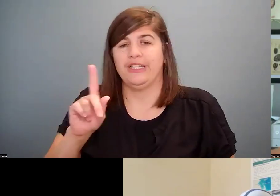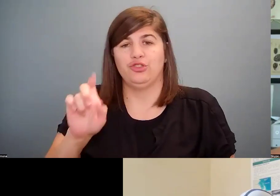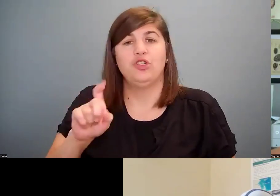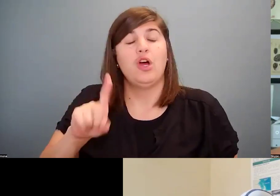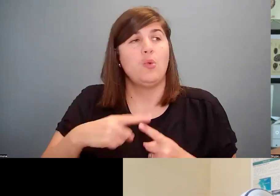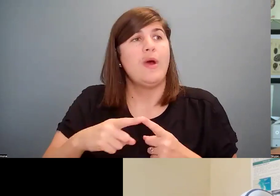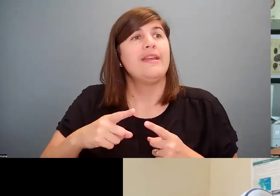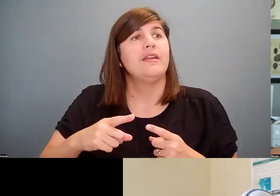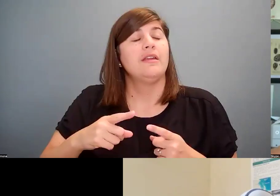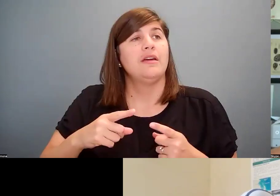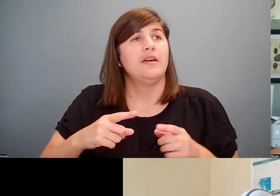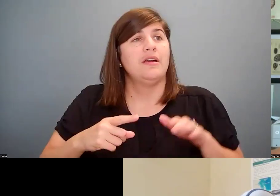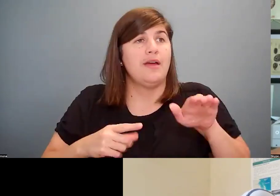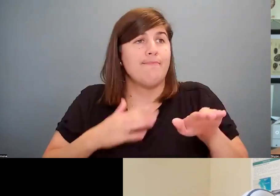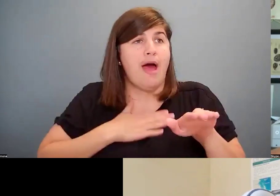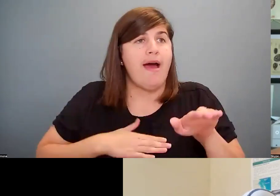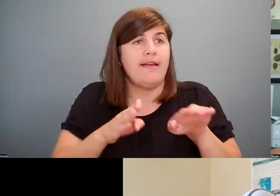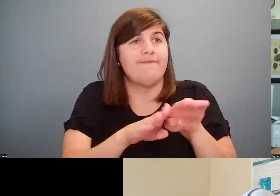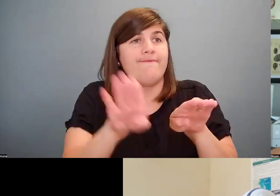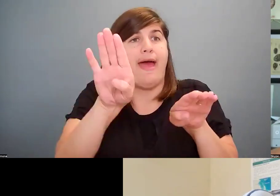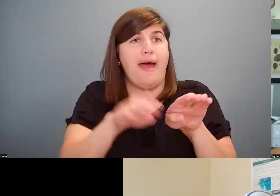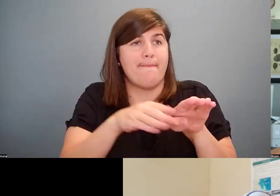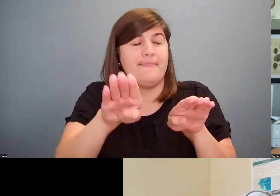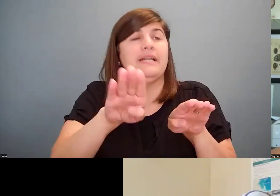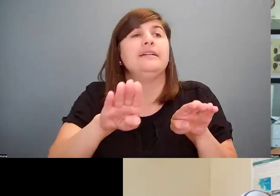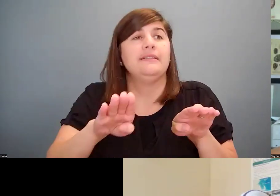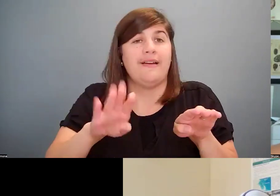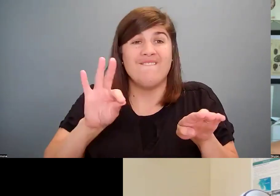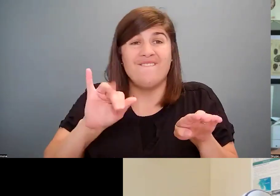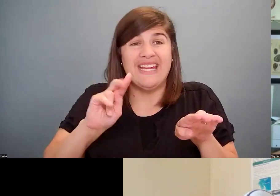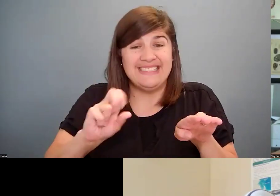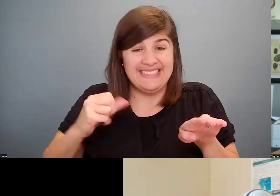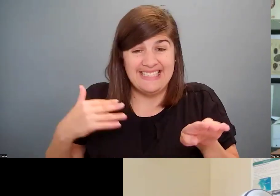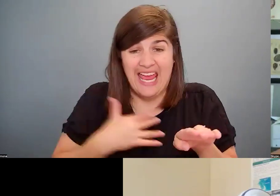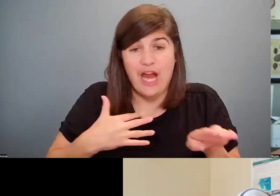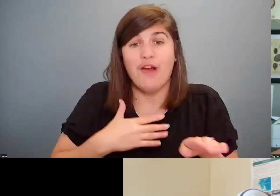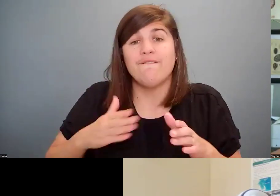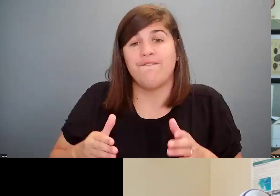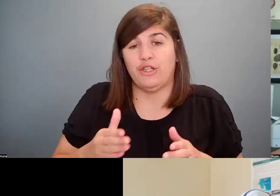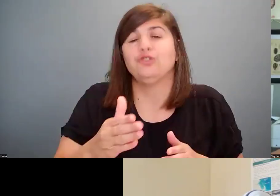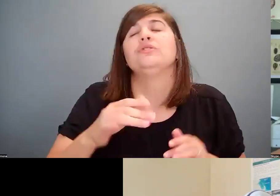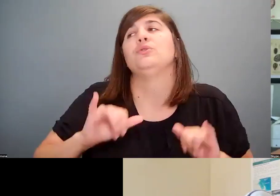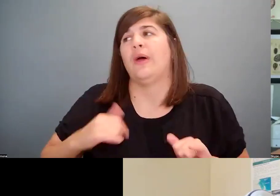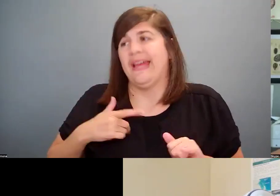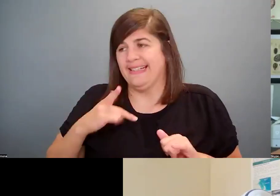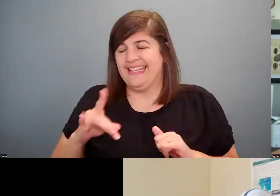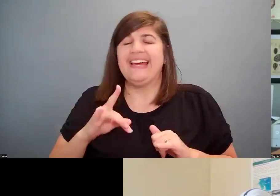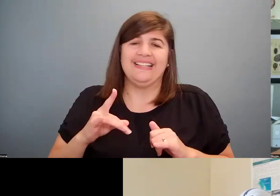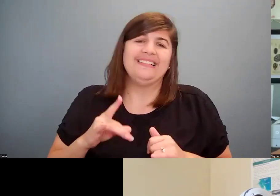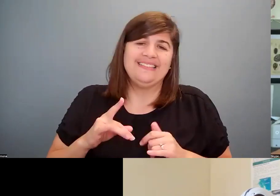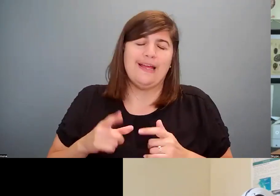their fins, do they scare fish away? Great question. So I did stumble a little bit when I talked about the flipper